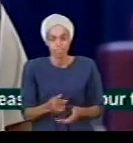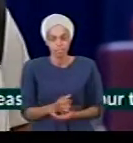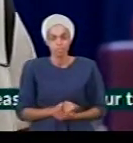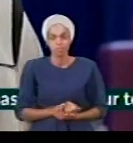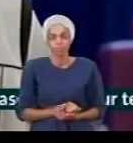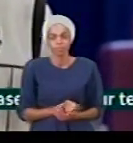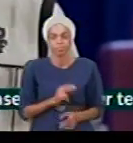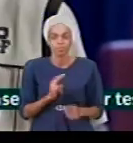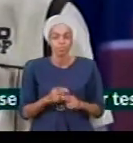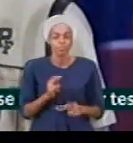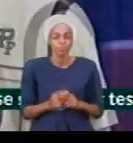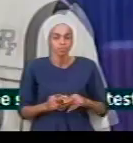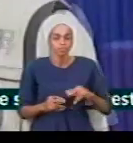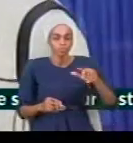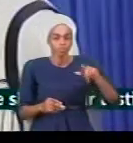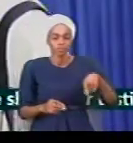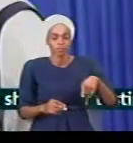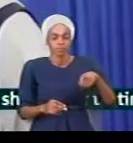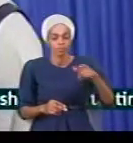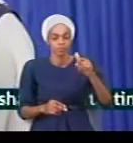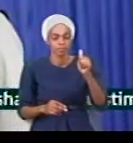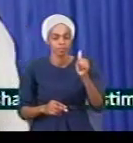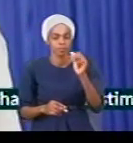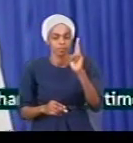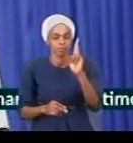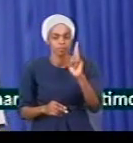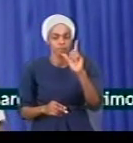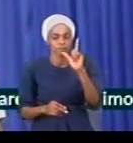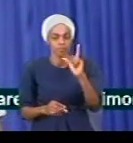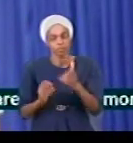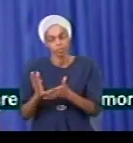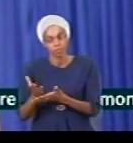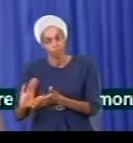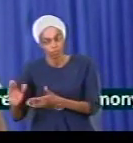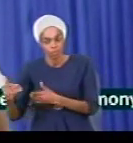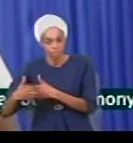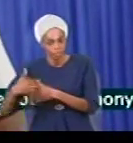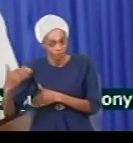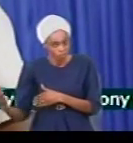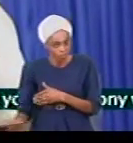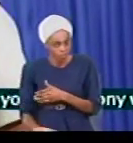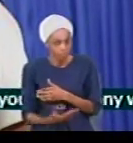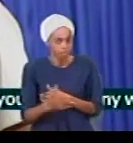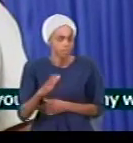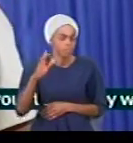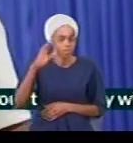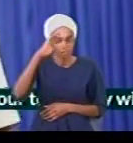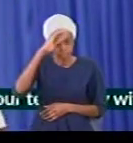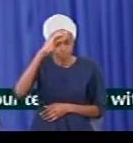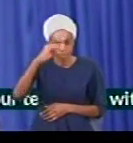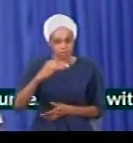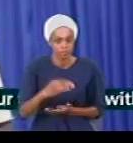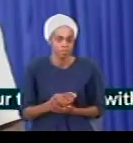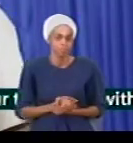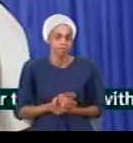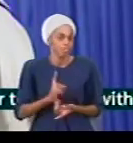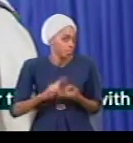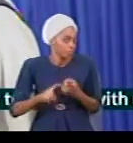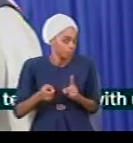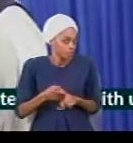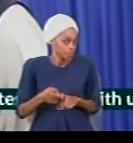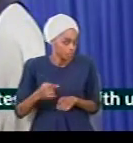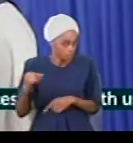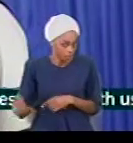program by a friend of mine I School in ekiti and